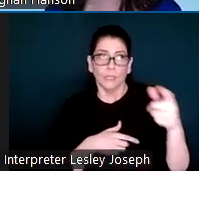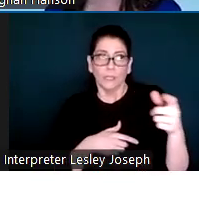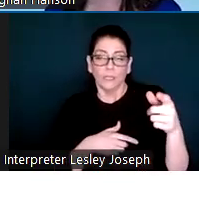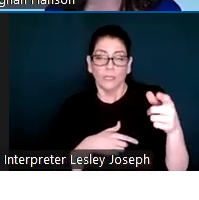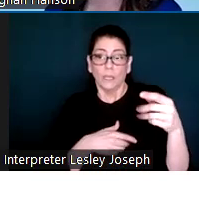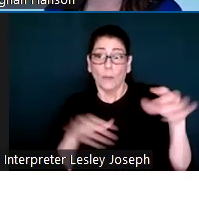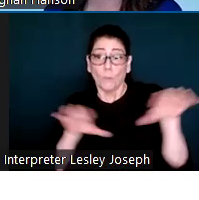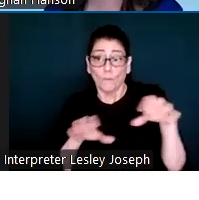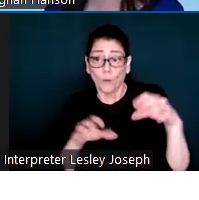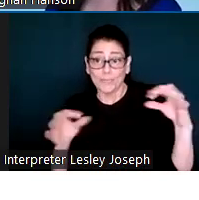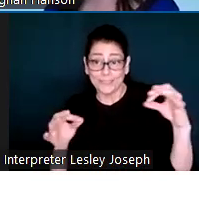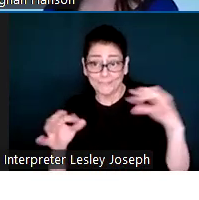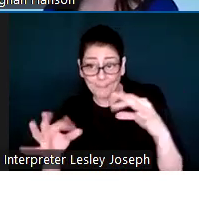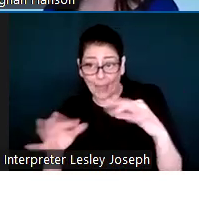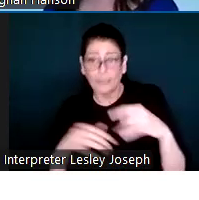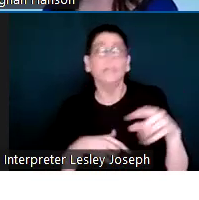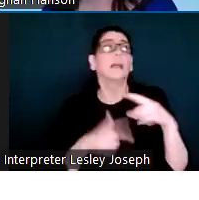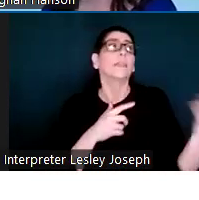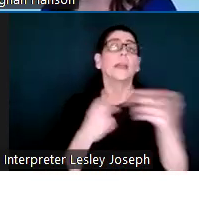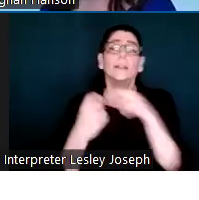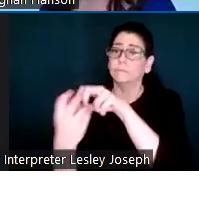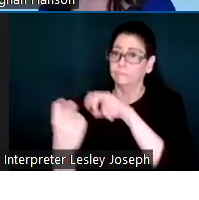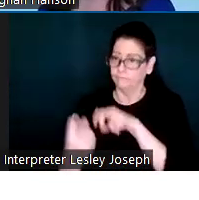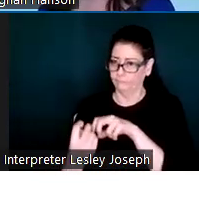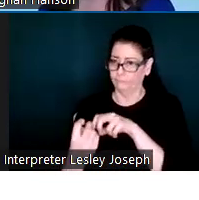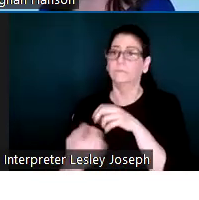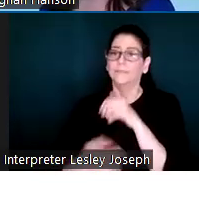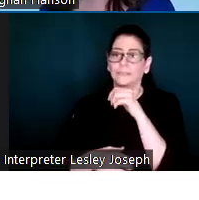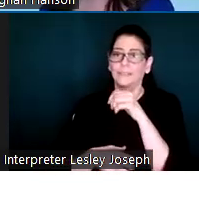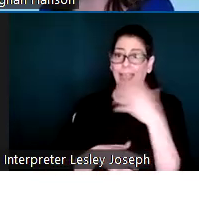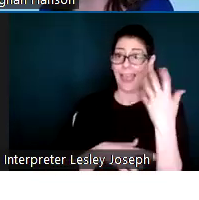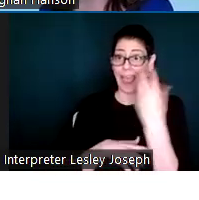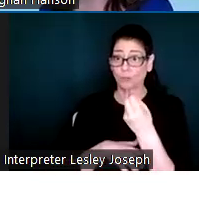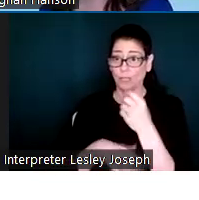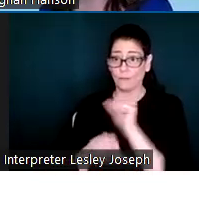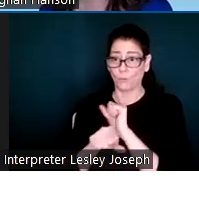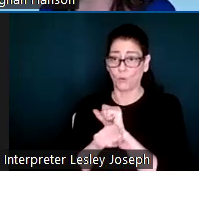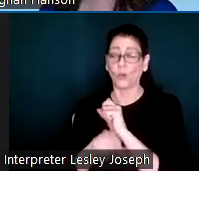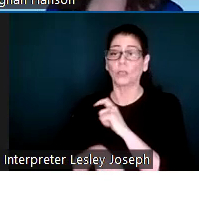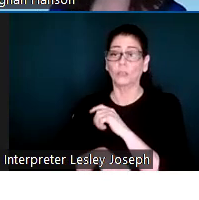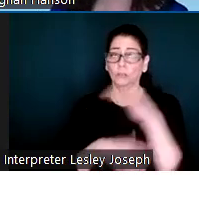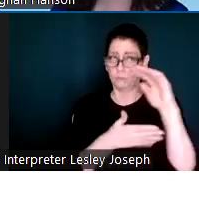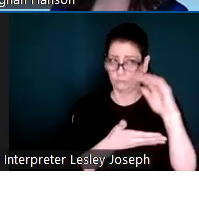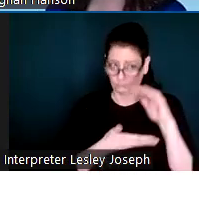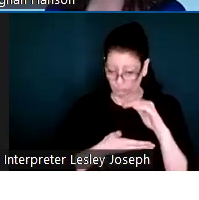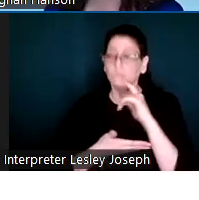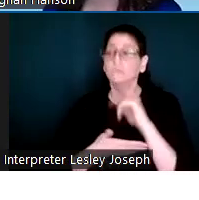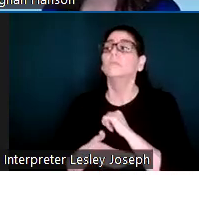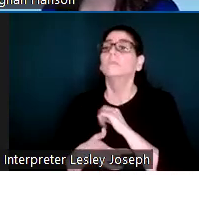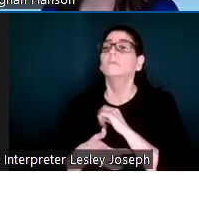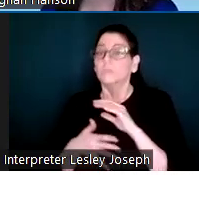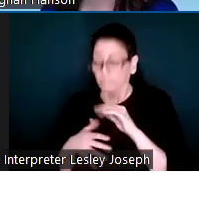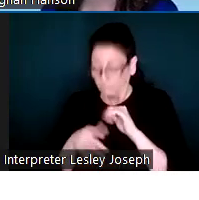feedback, and then just working with her outside of work on how to really take the information we were working with her on and apply it at work when